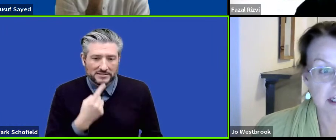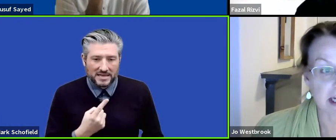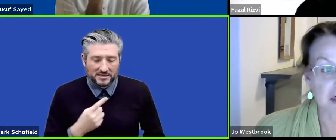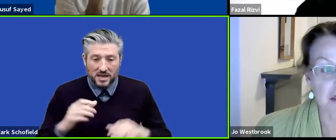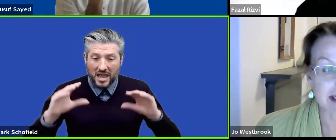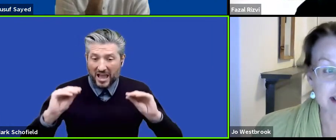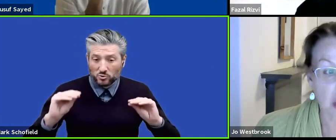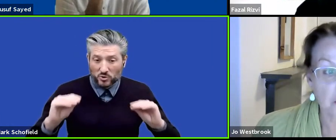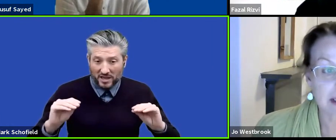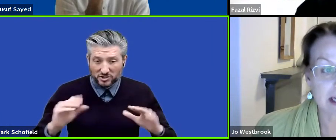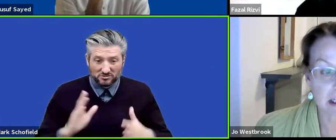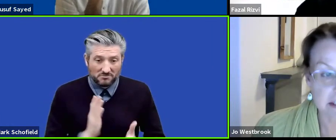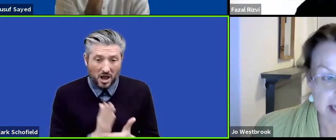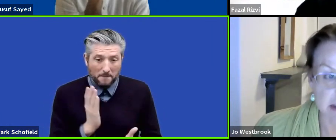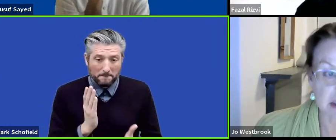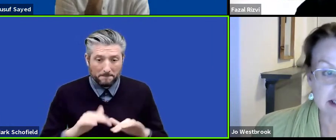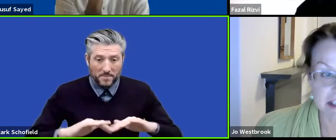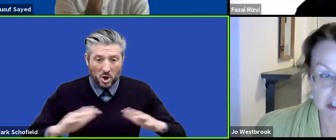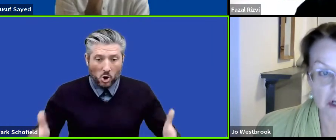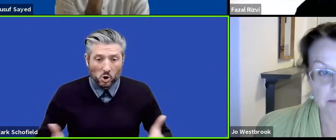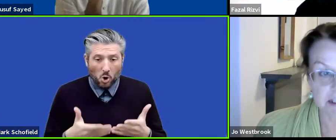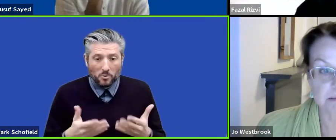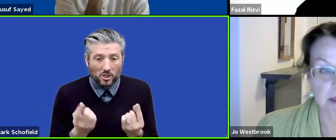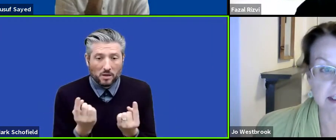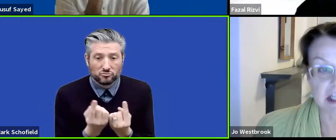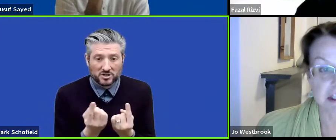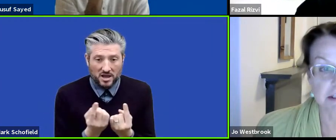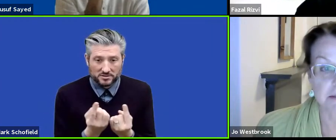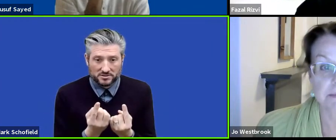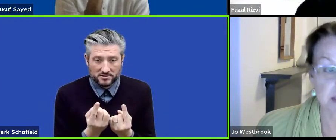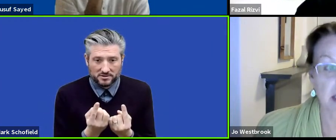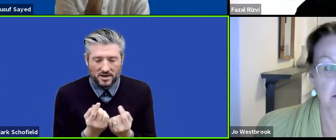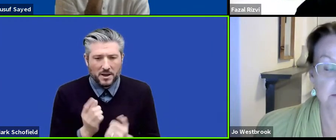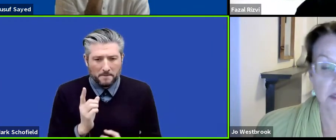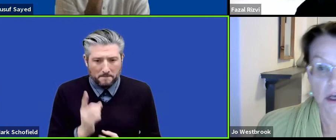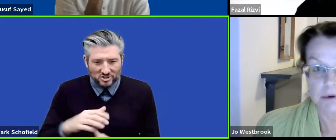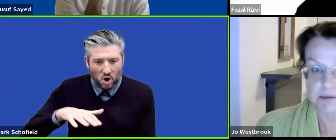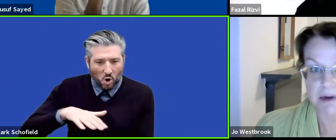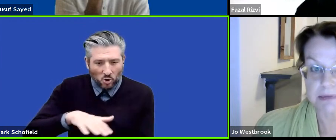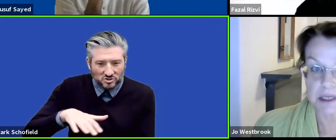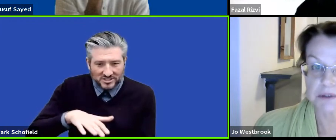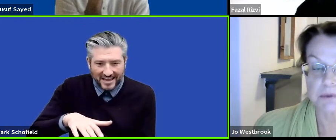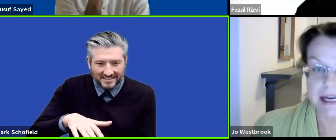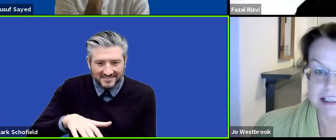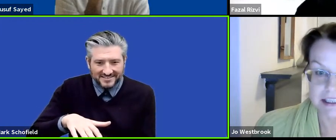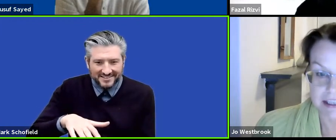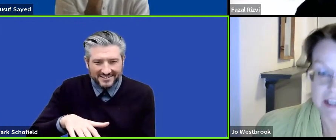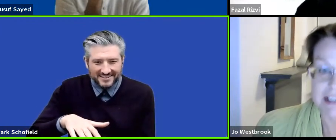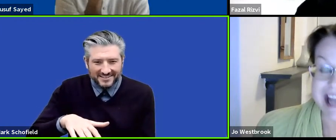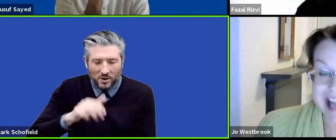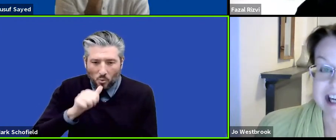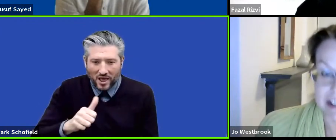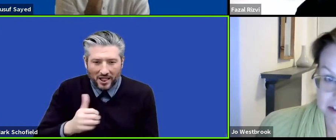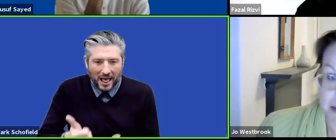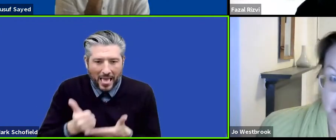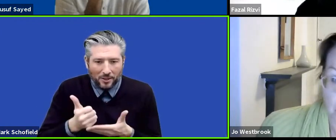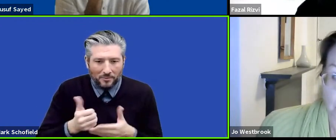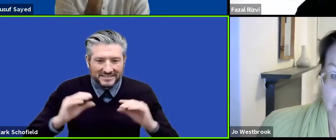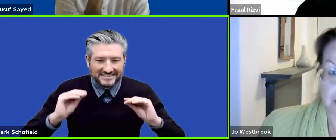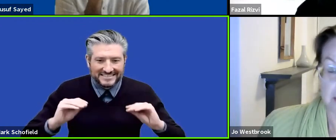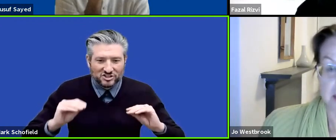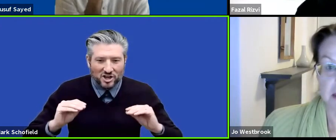and education as locally and contextually determined by teachers themselves, which might be a good way to